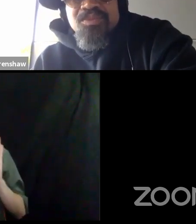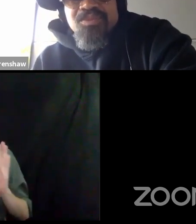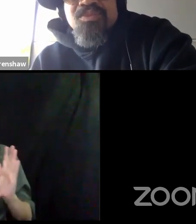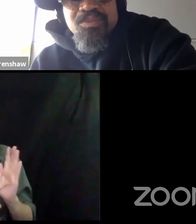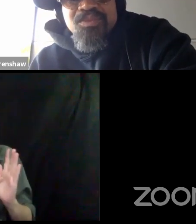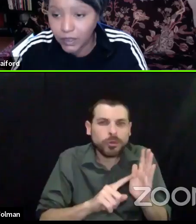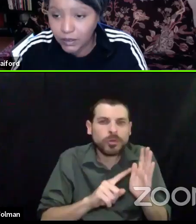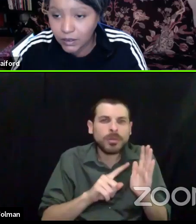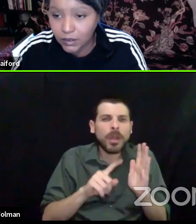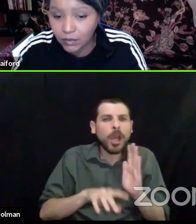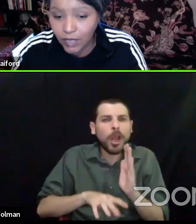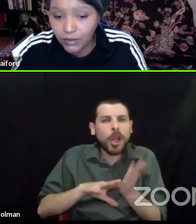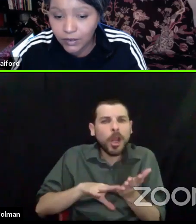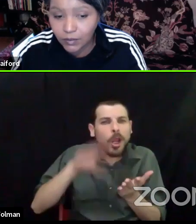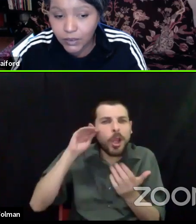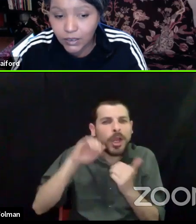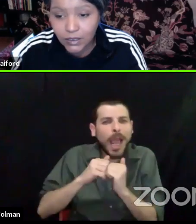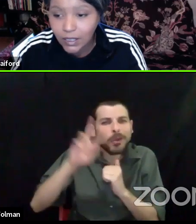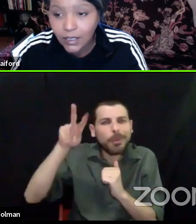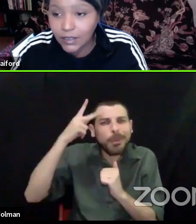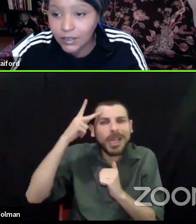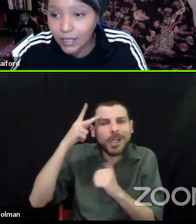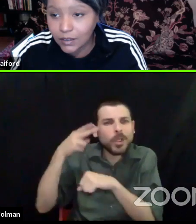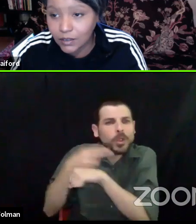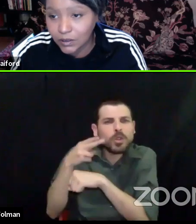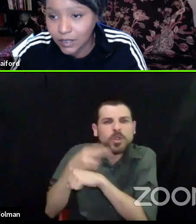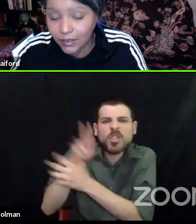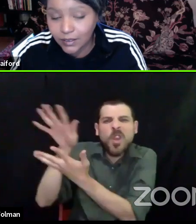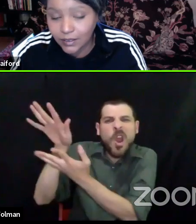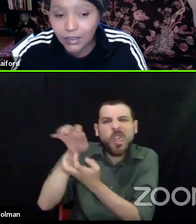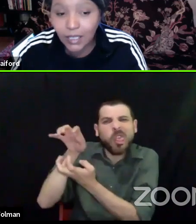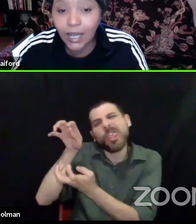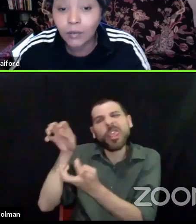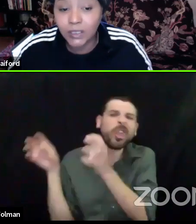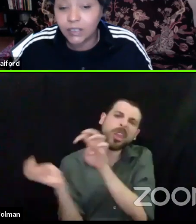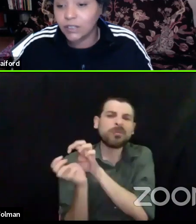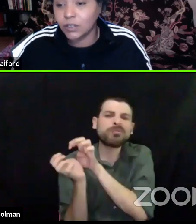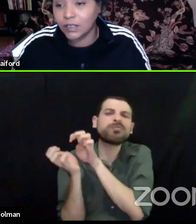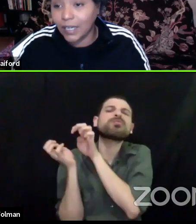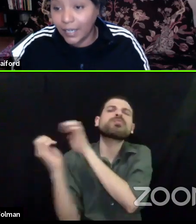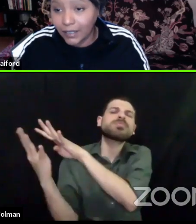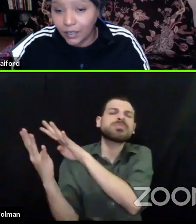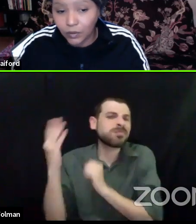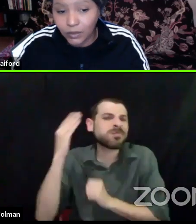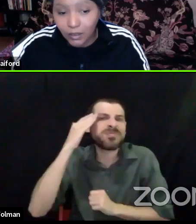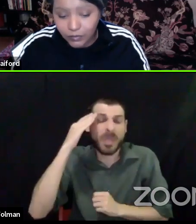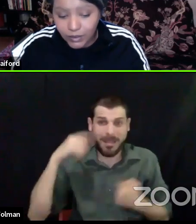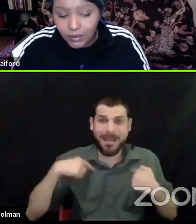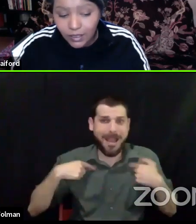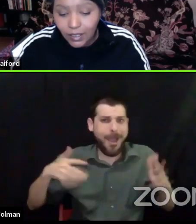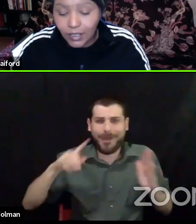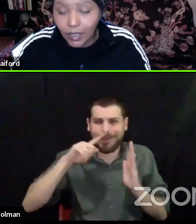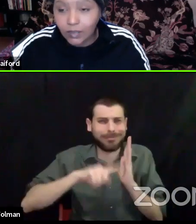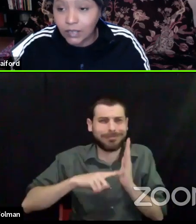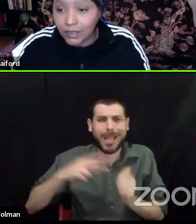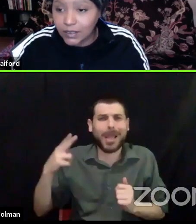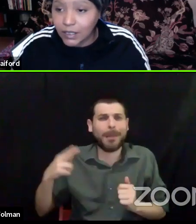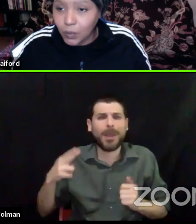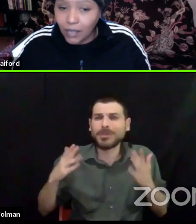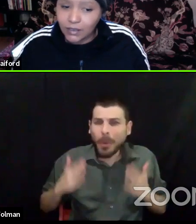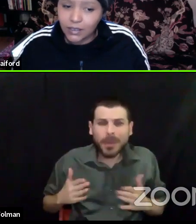bring political measure to unraveling them, because there's not a tool that exists. I'm a historian. I hang out with archivists, and